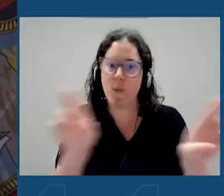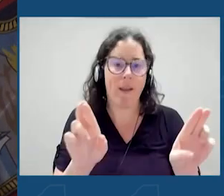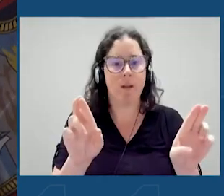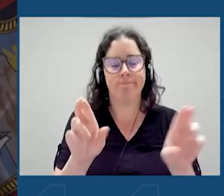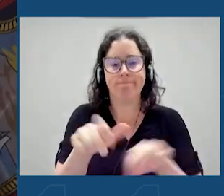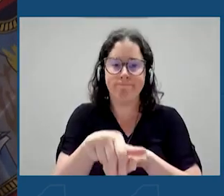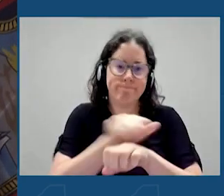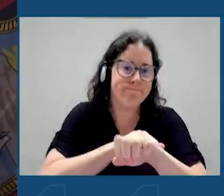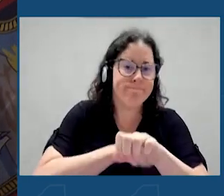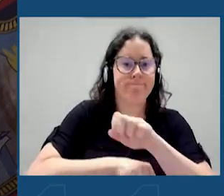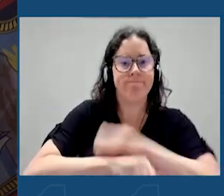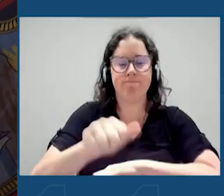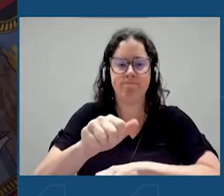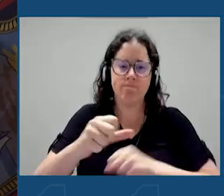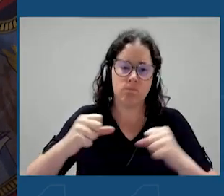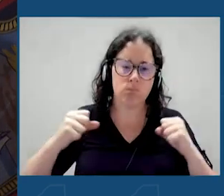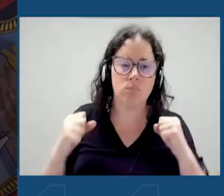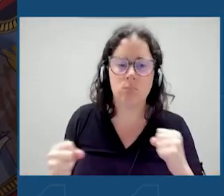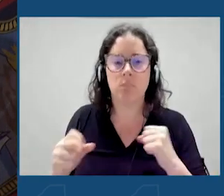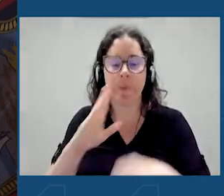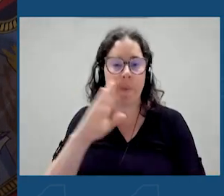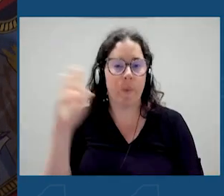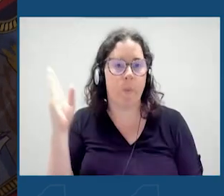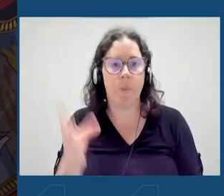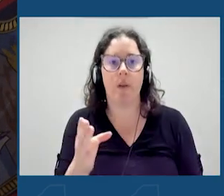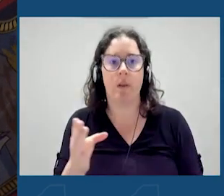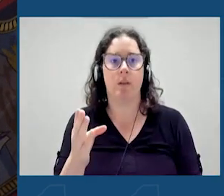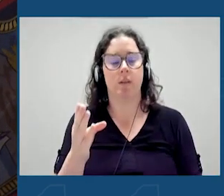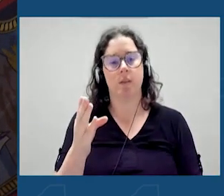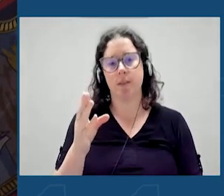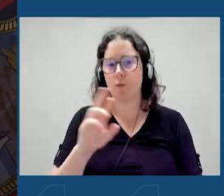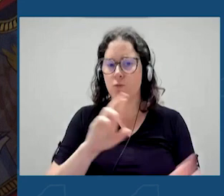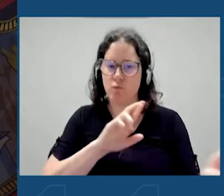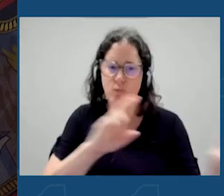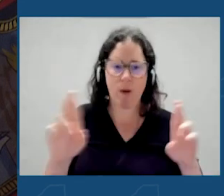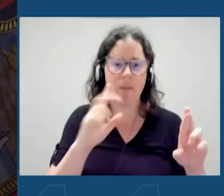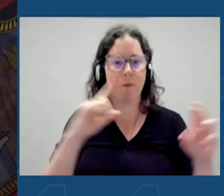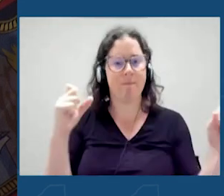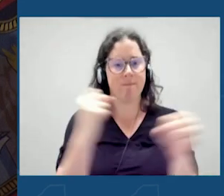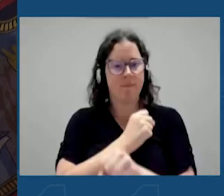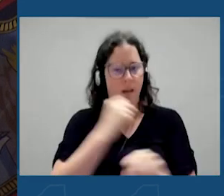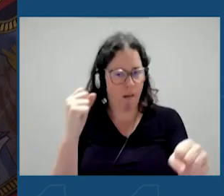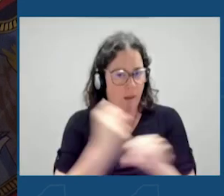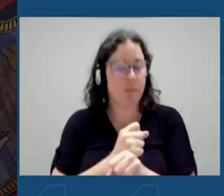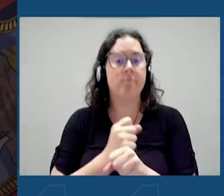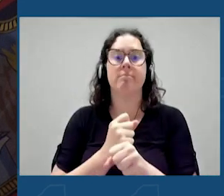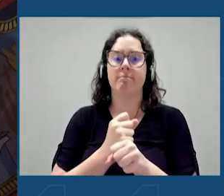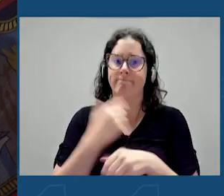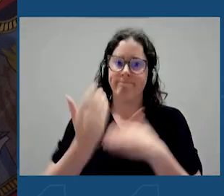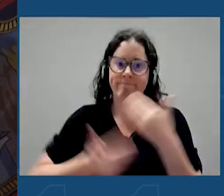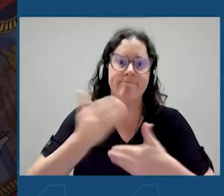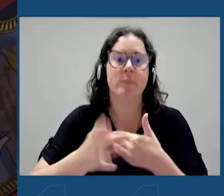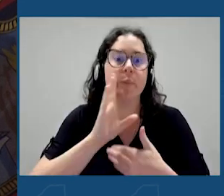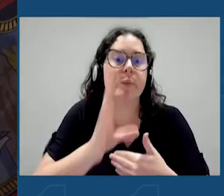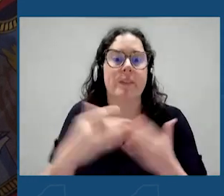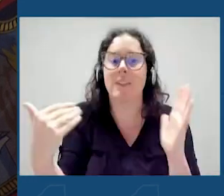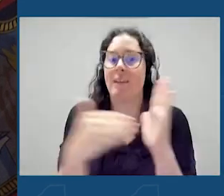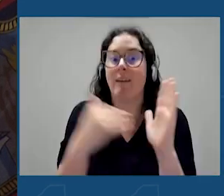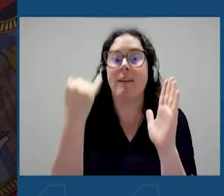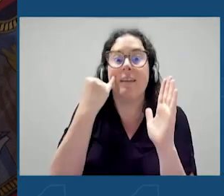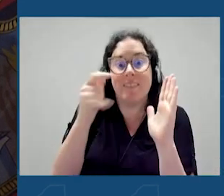roll up our sleeves, suit up for war, and take it on again. In the hopes that